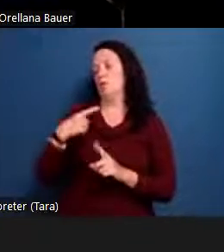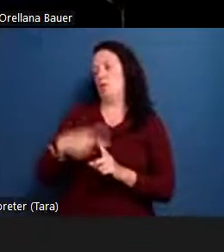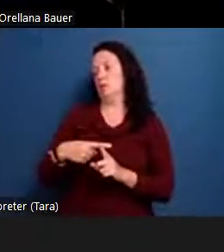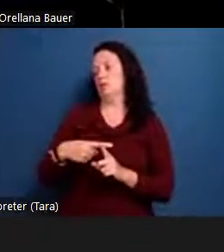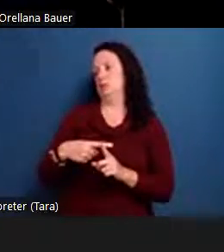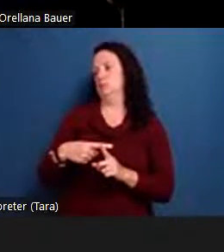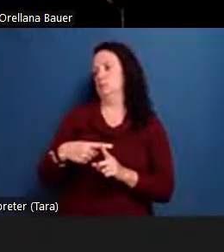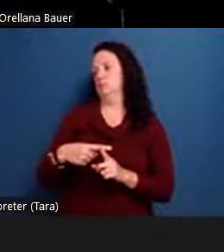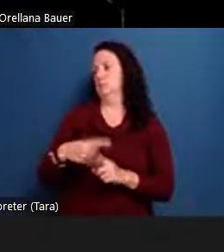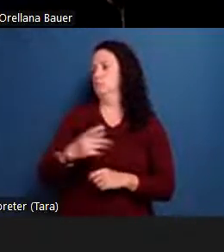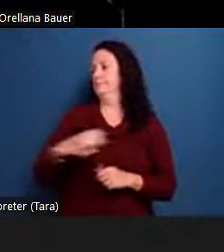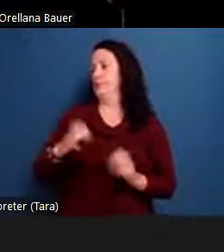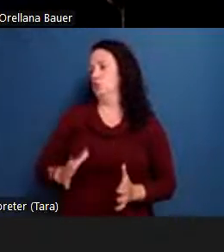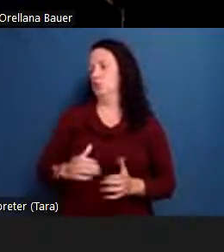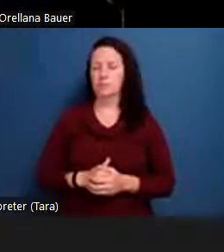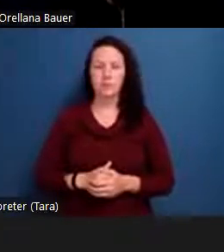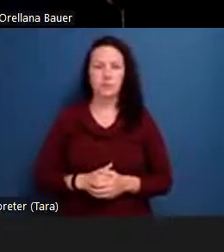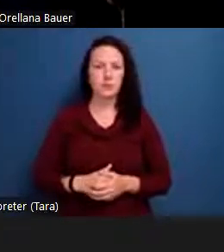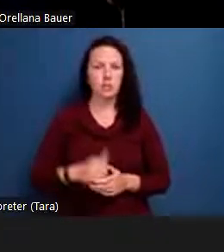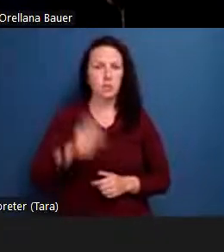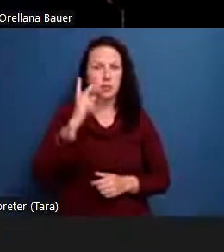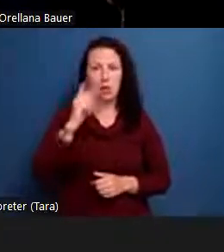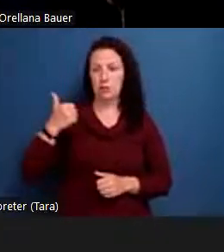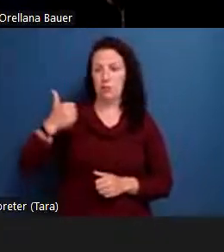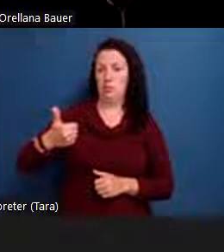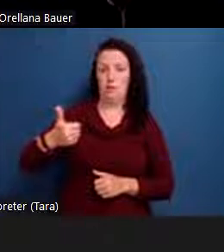And I saw a thumbs up from Faith.